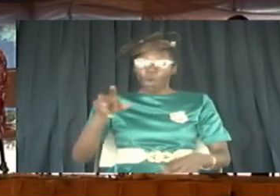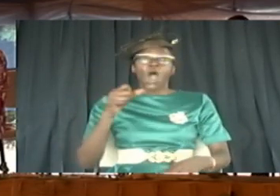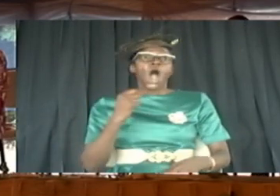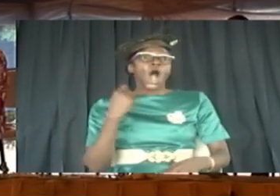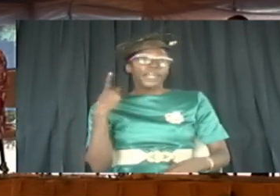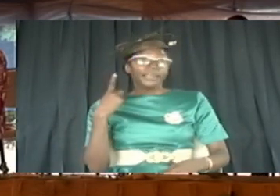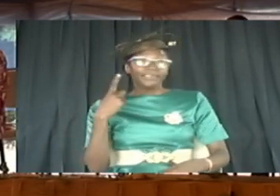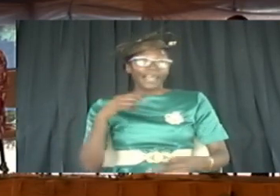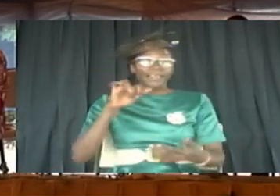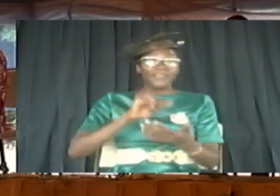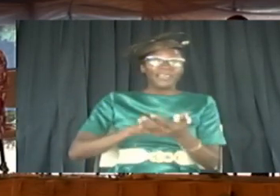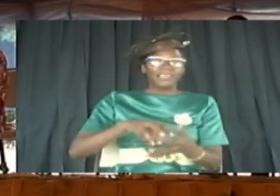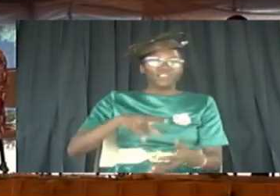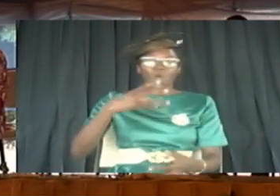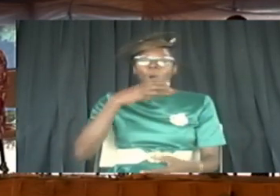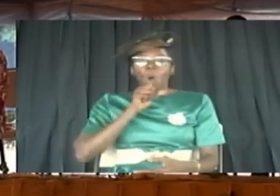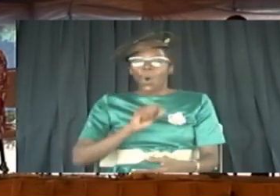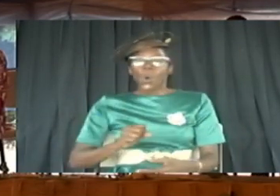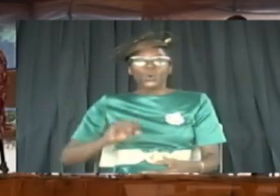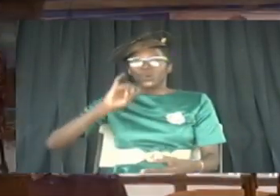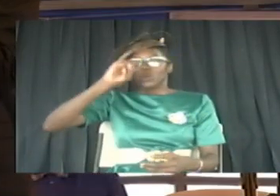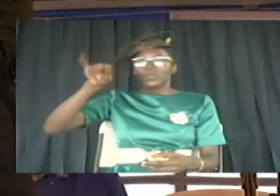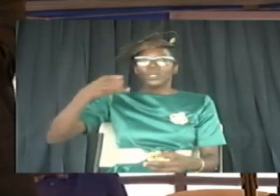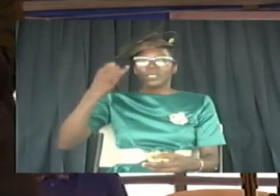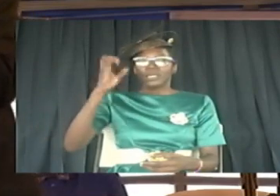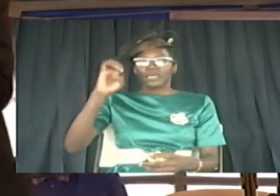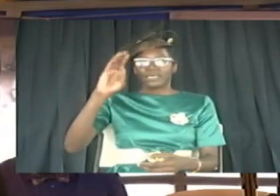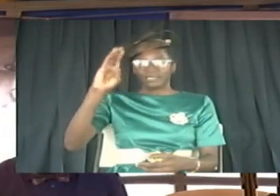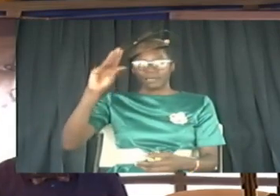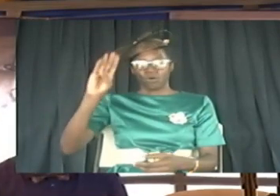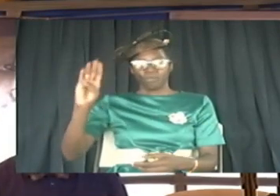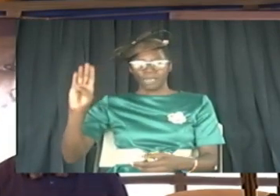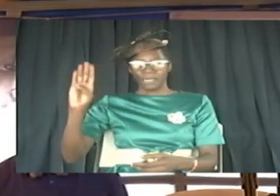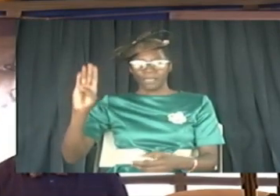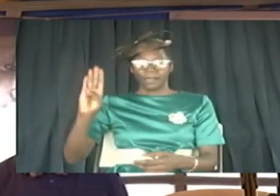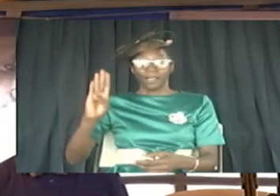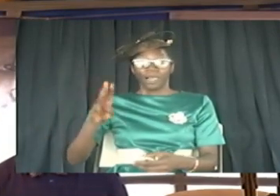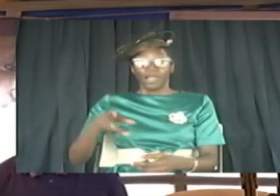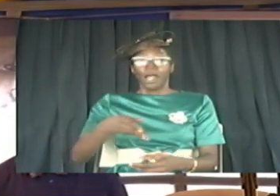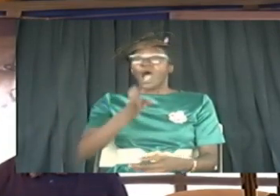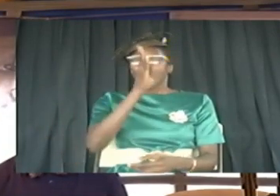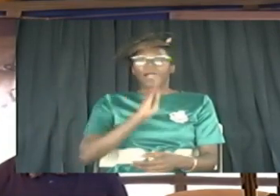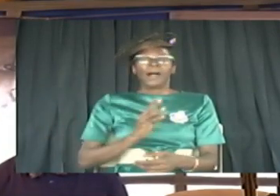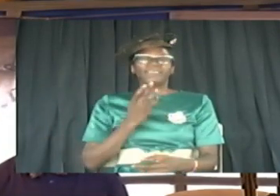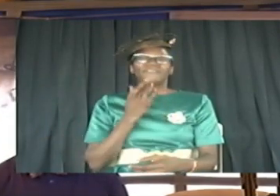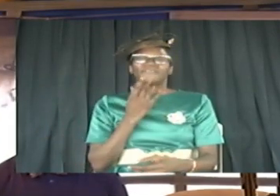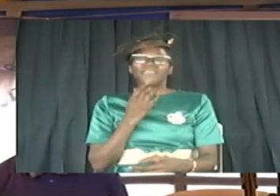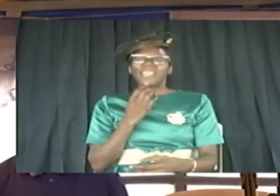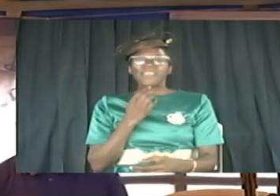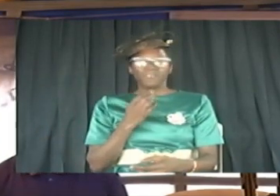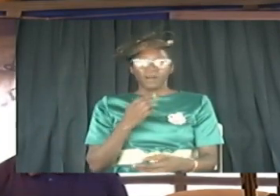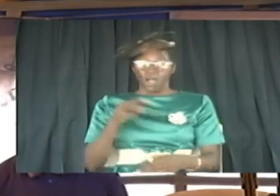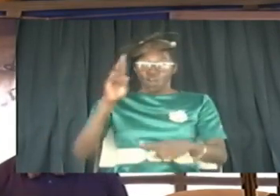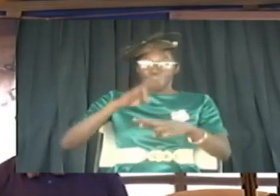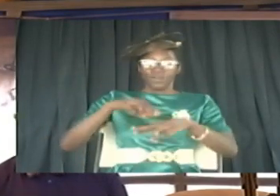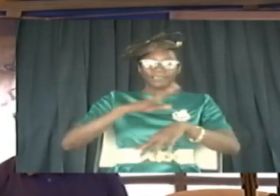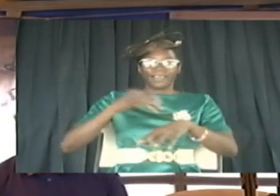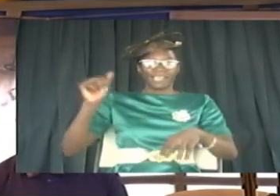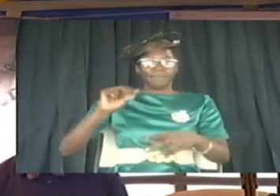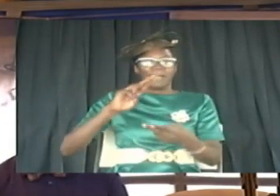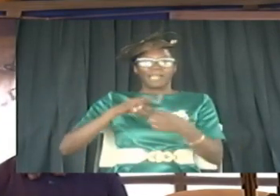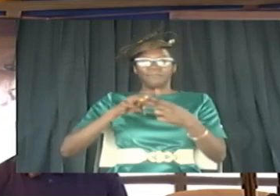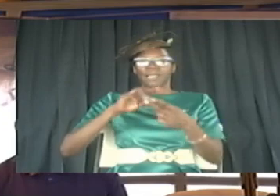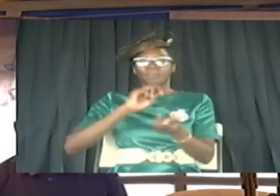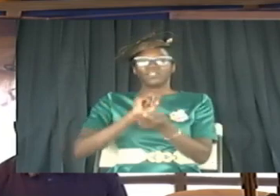the same one that, because God's favor rested upon him, his name was changed from Jacob to